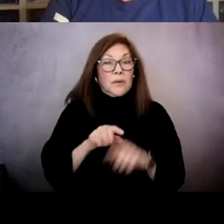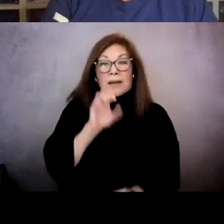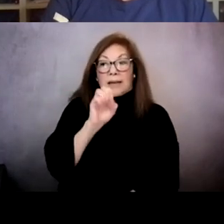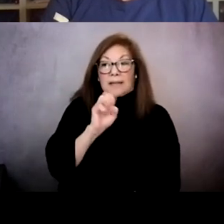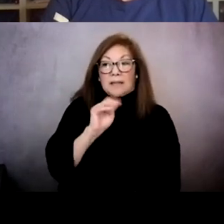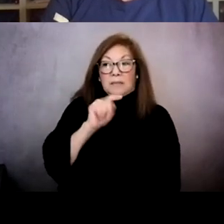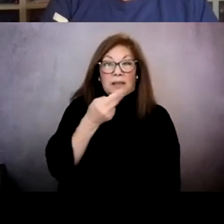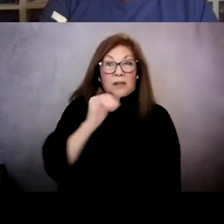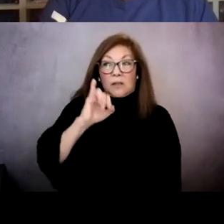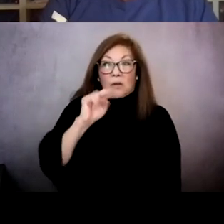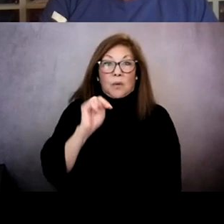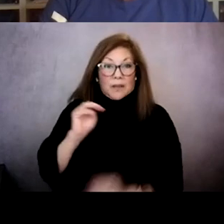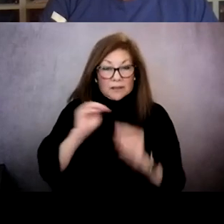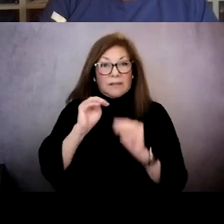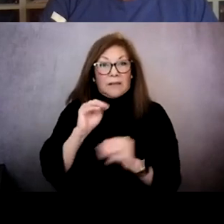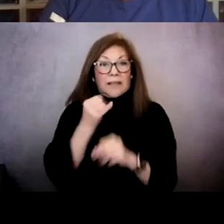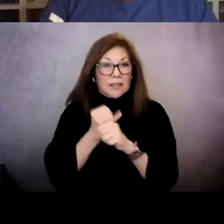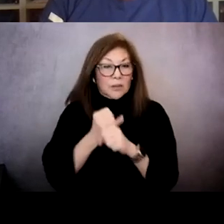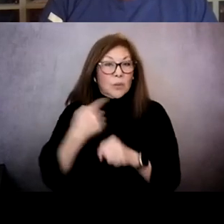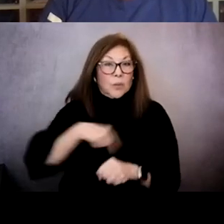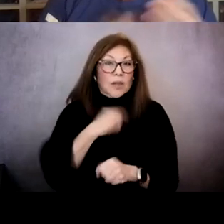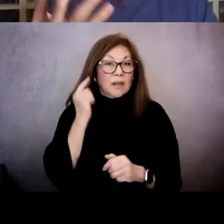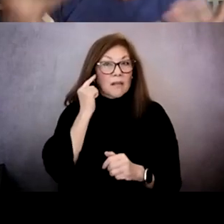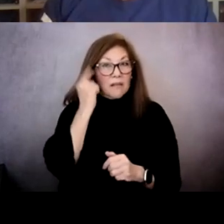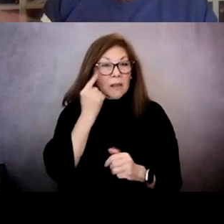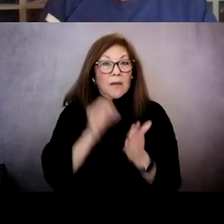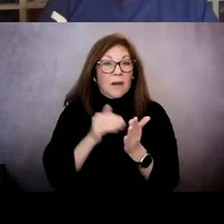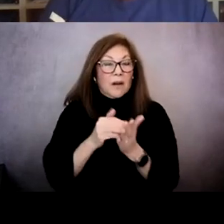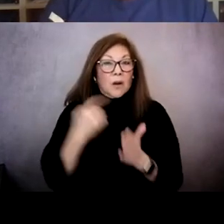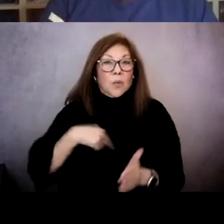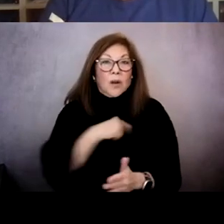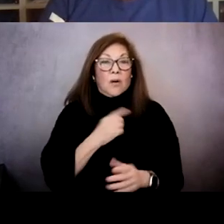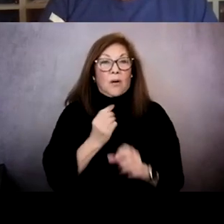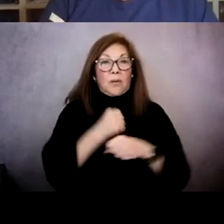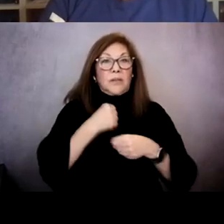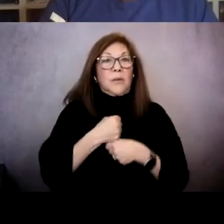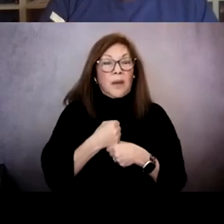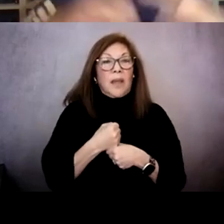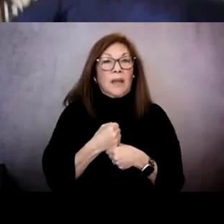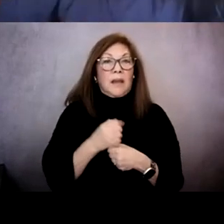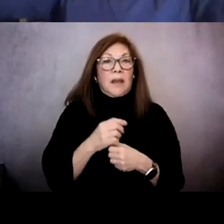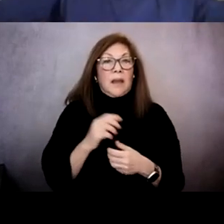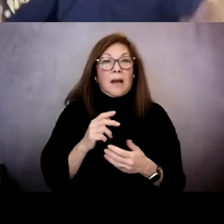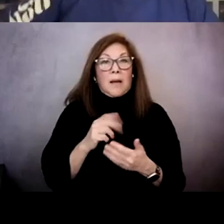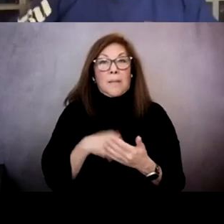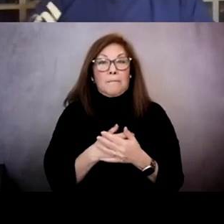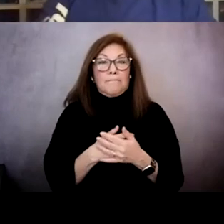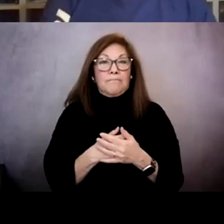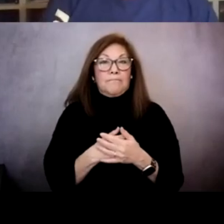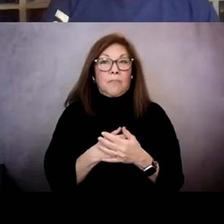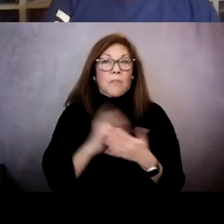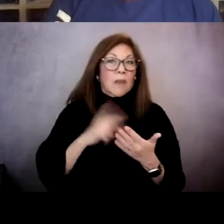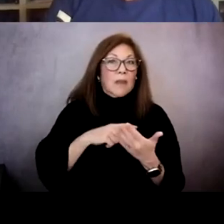about a lot, because we are always creating within a platform of like a gazillion tourists